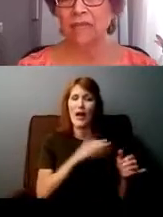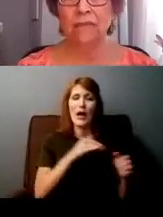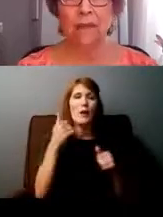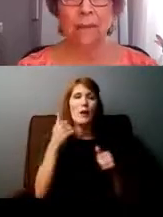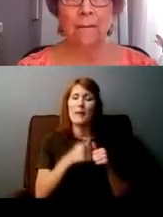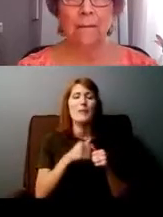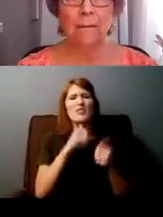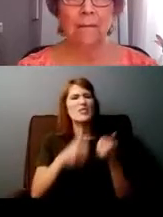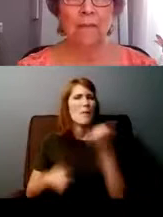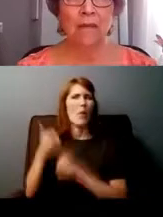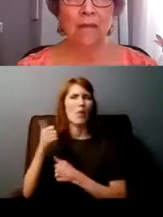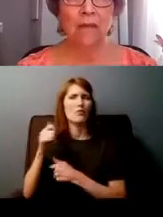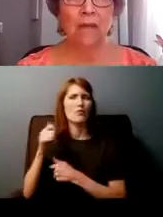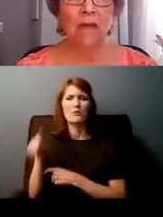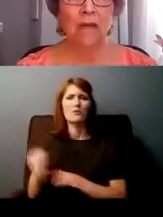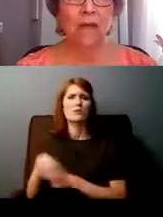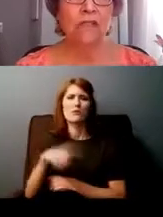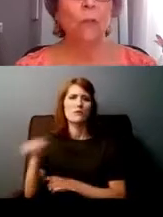majority.